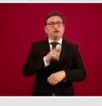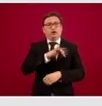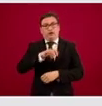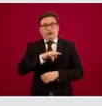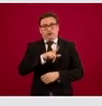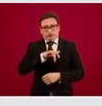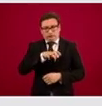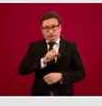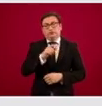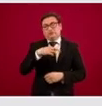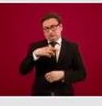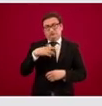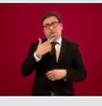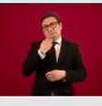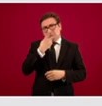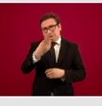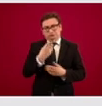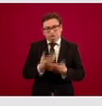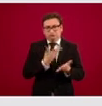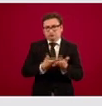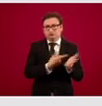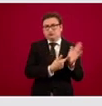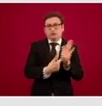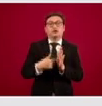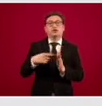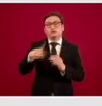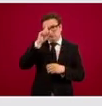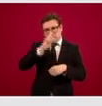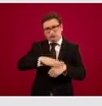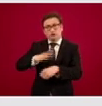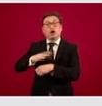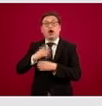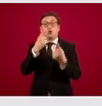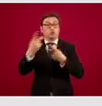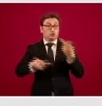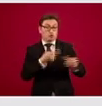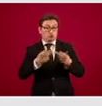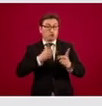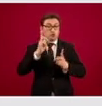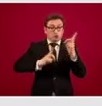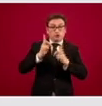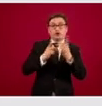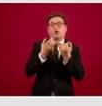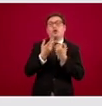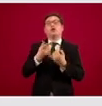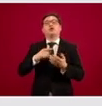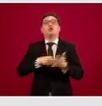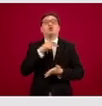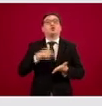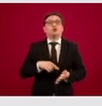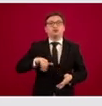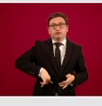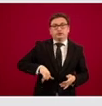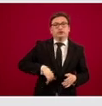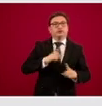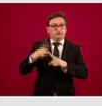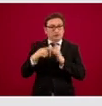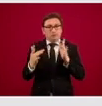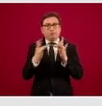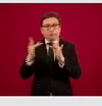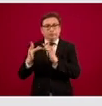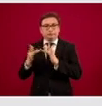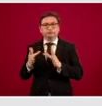contacts per state, some recommendations for taking care of your mental health. We have a children's